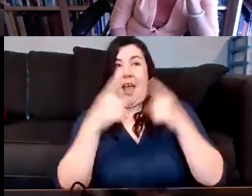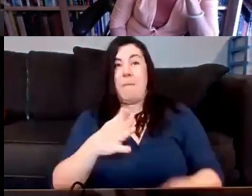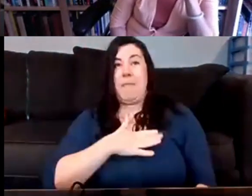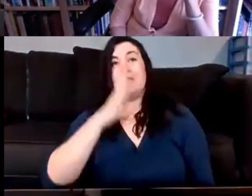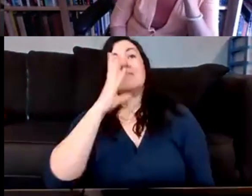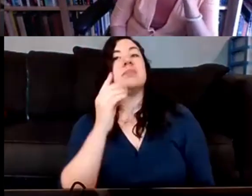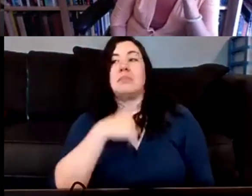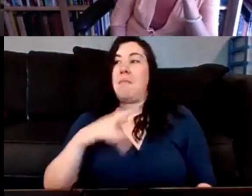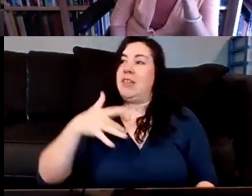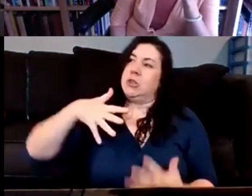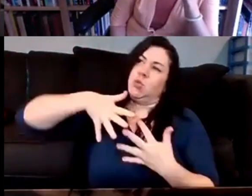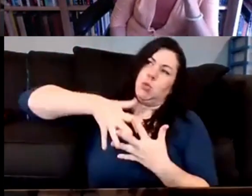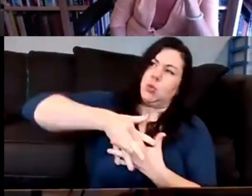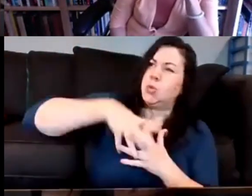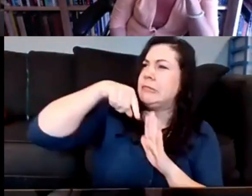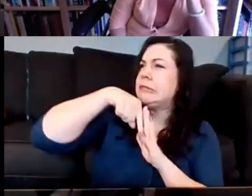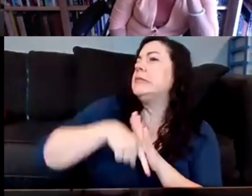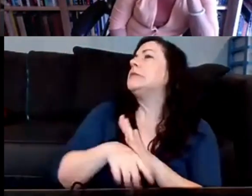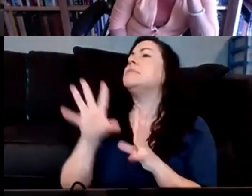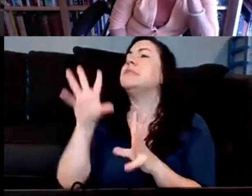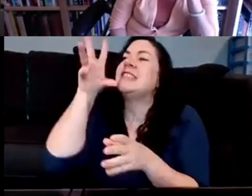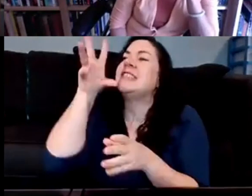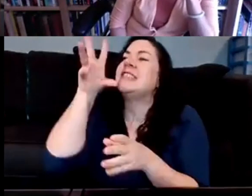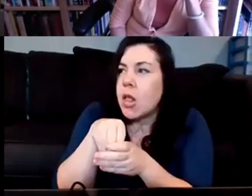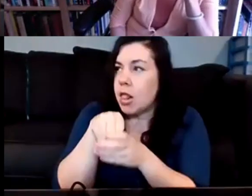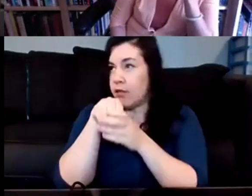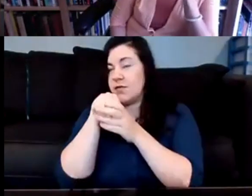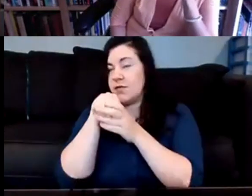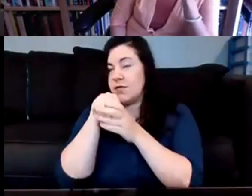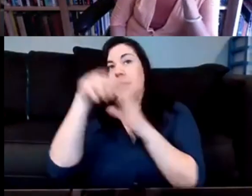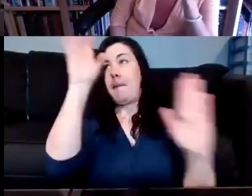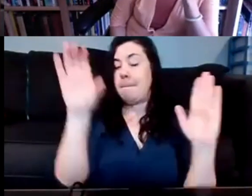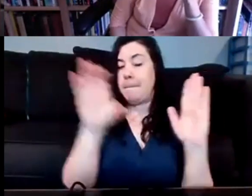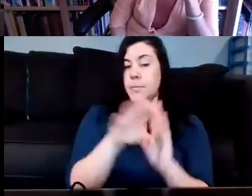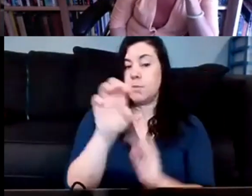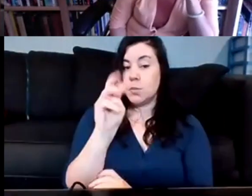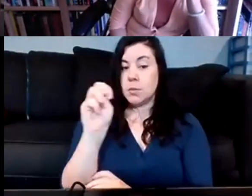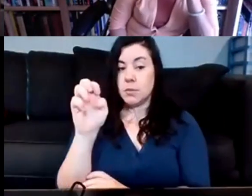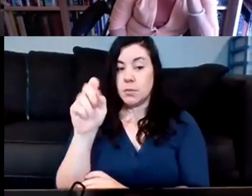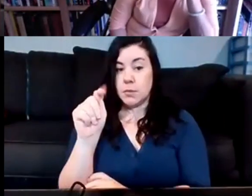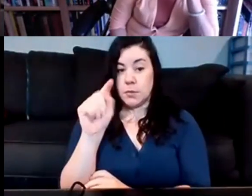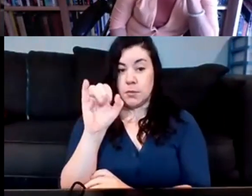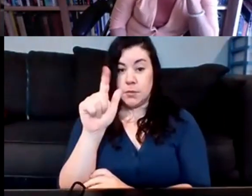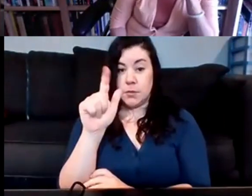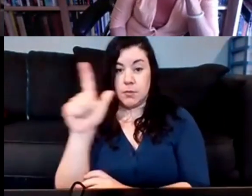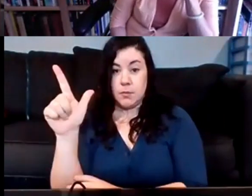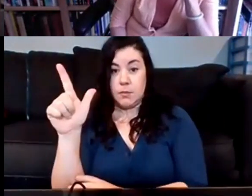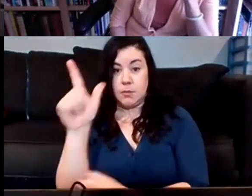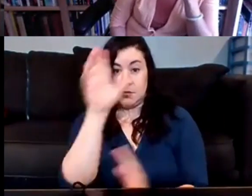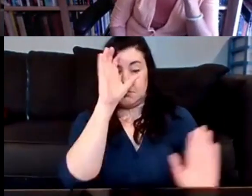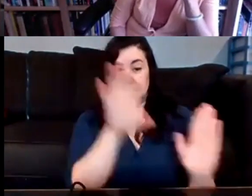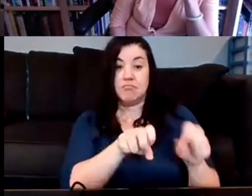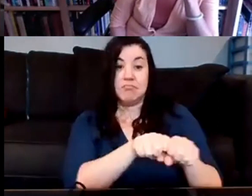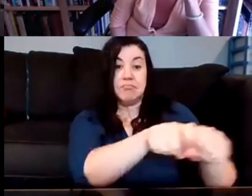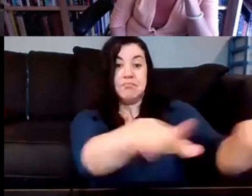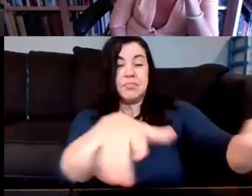embroiled when the ship's image of Emmett Till emerged. And I thought I said very benignly, what would have been